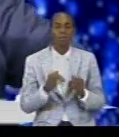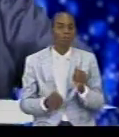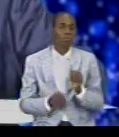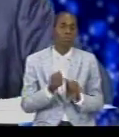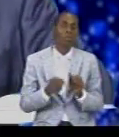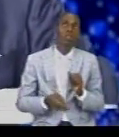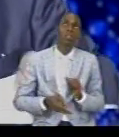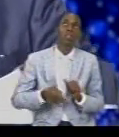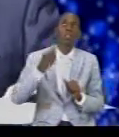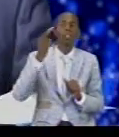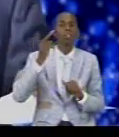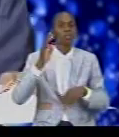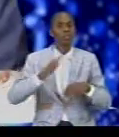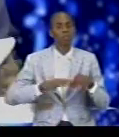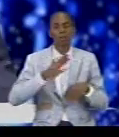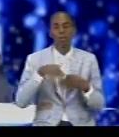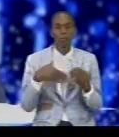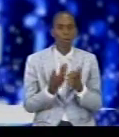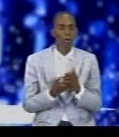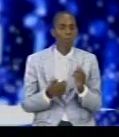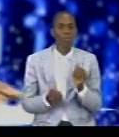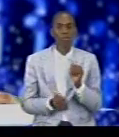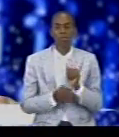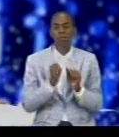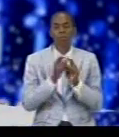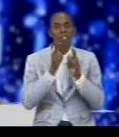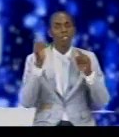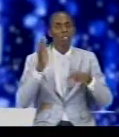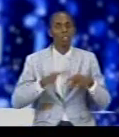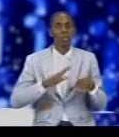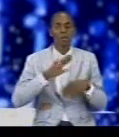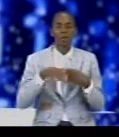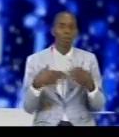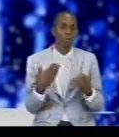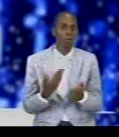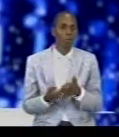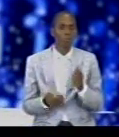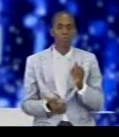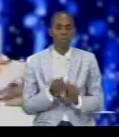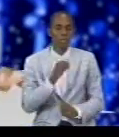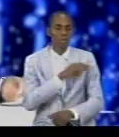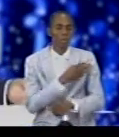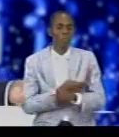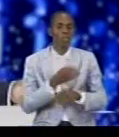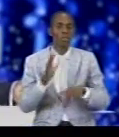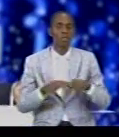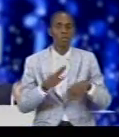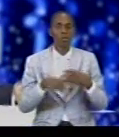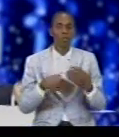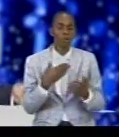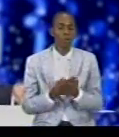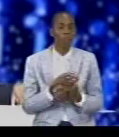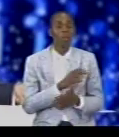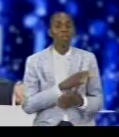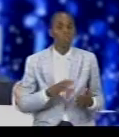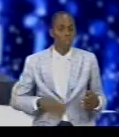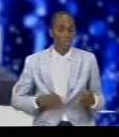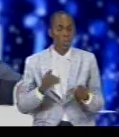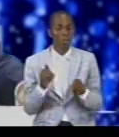than all, mightier than all. In fact, Jesus himself said it, that is greater than Abraham